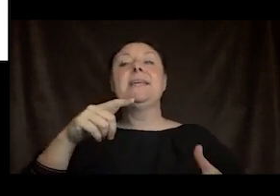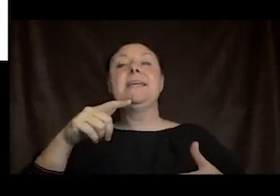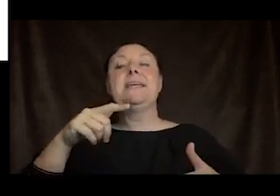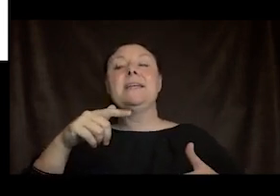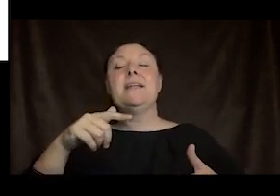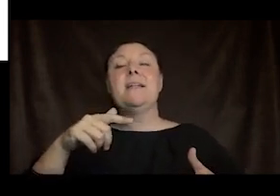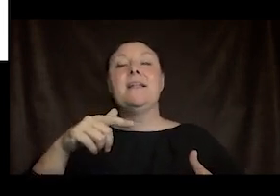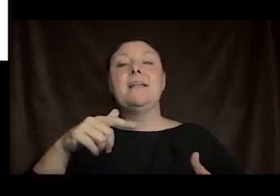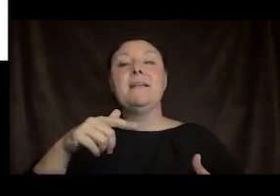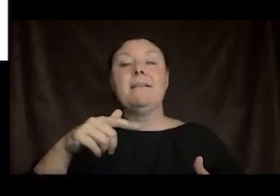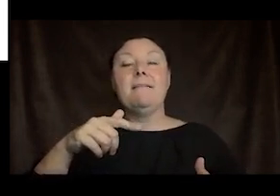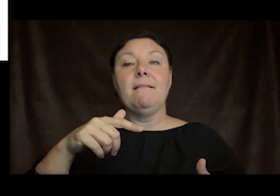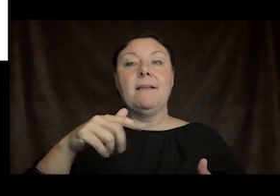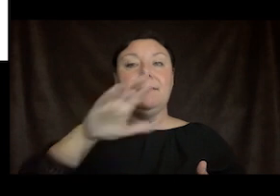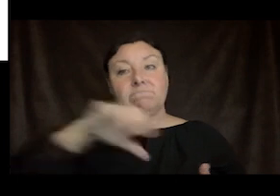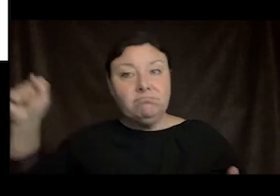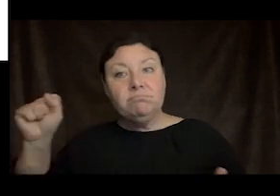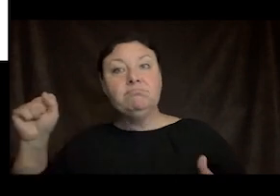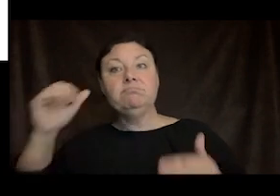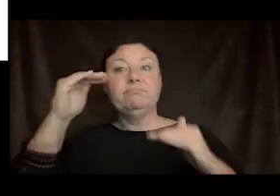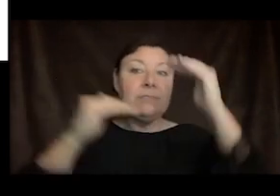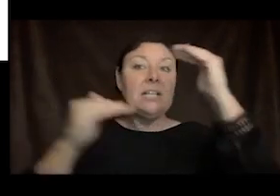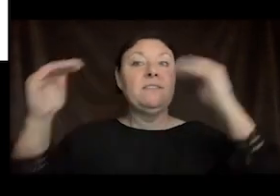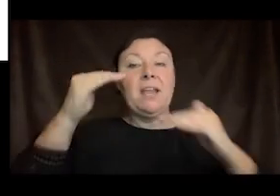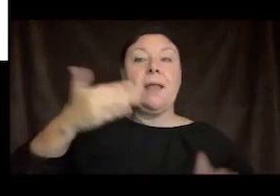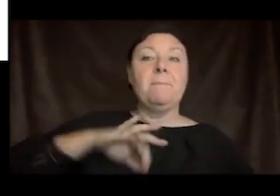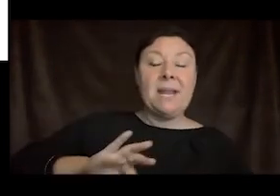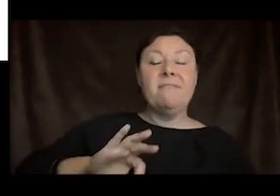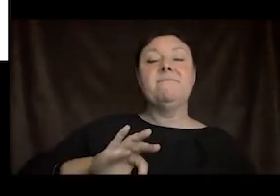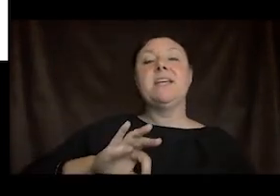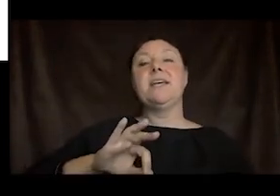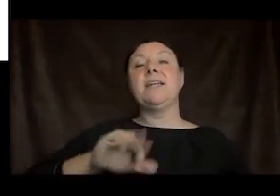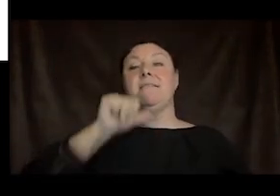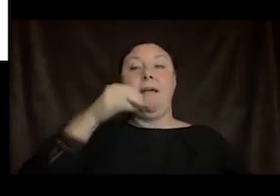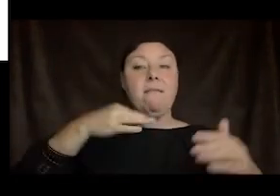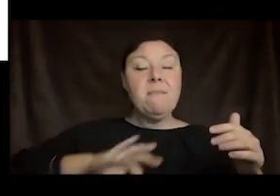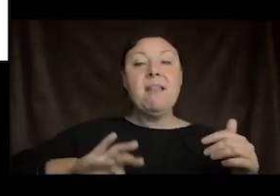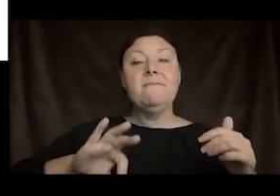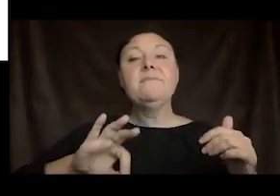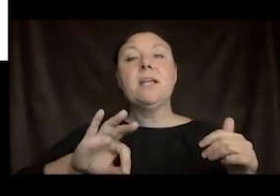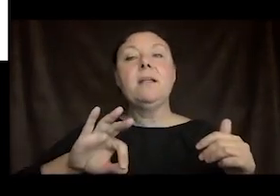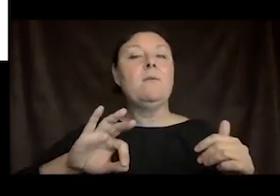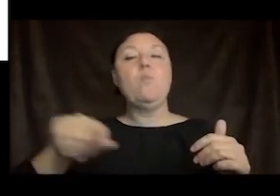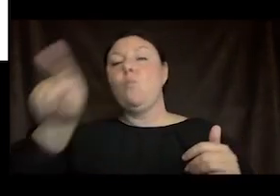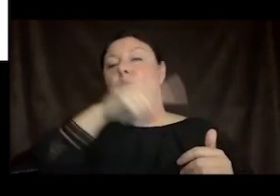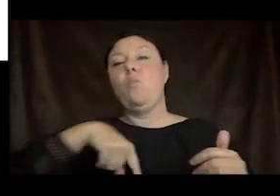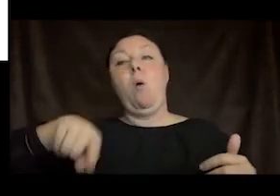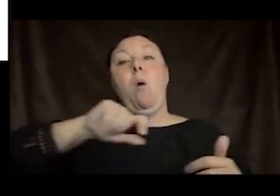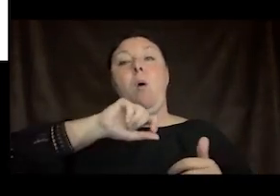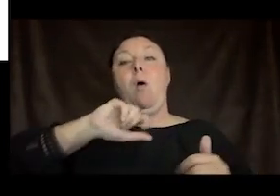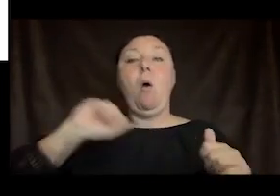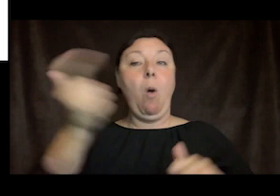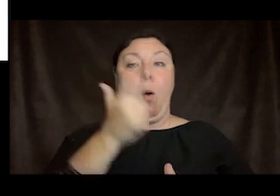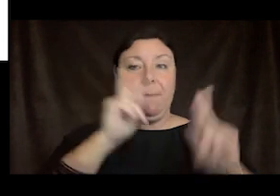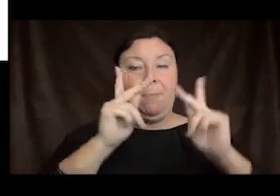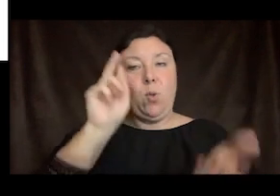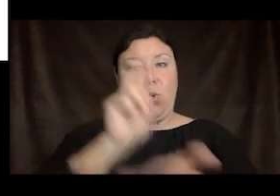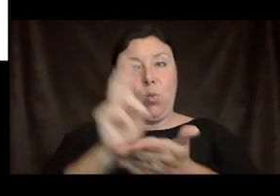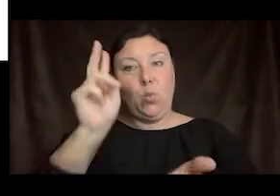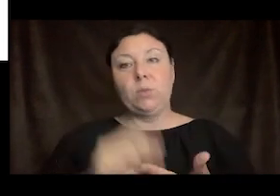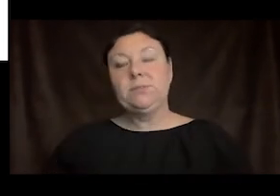us lose. And helping young people, helping children and our young people understand that is really